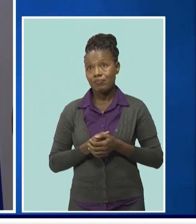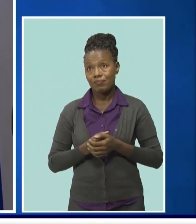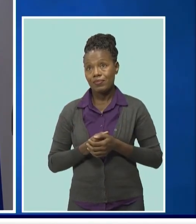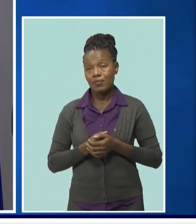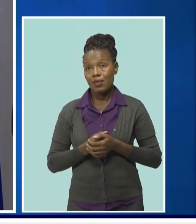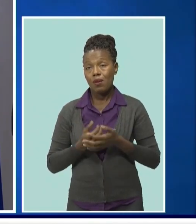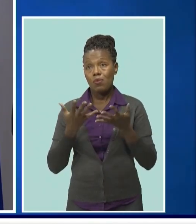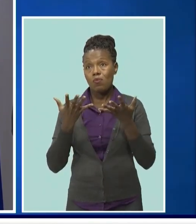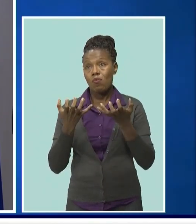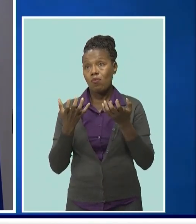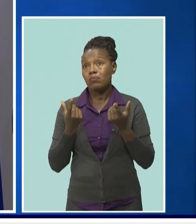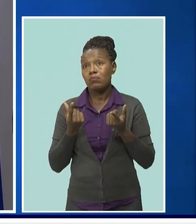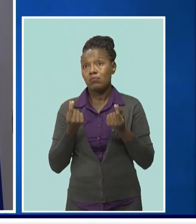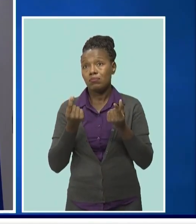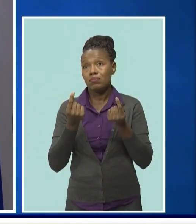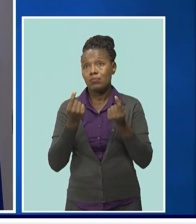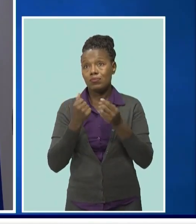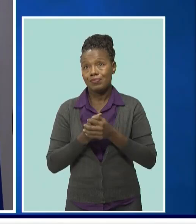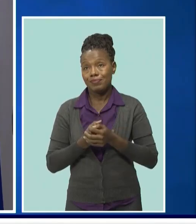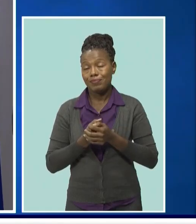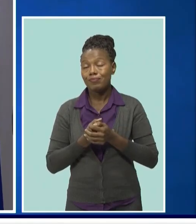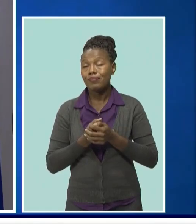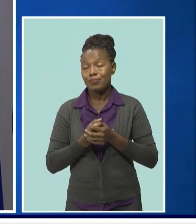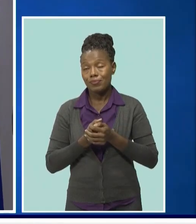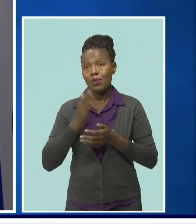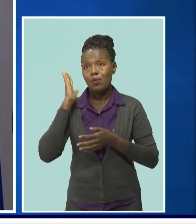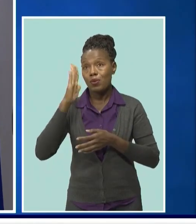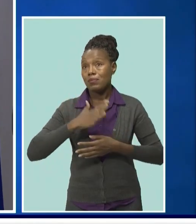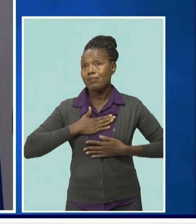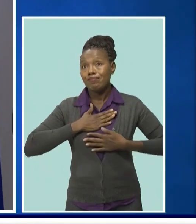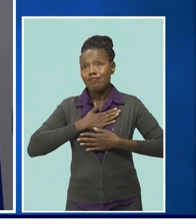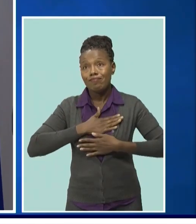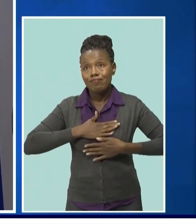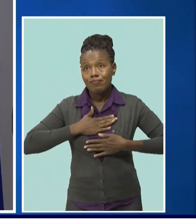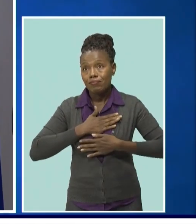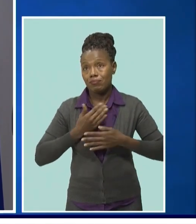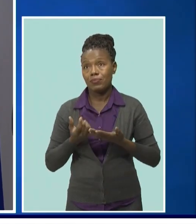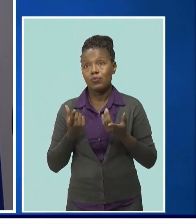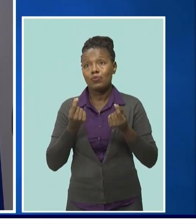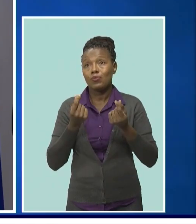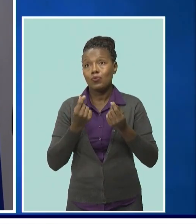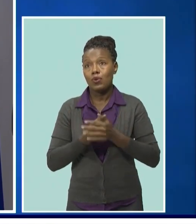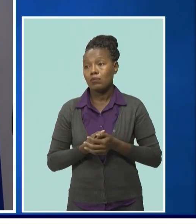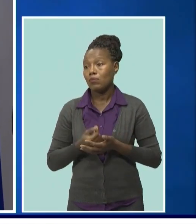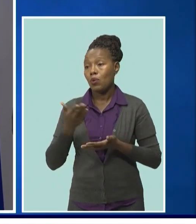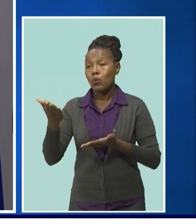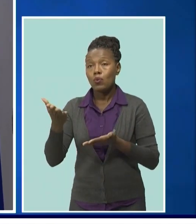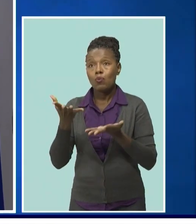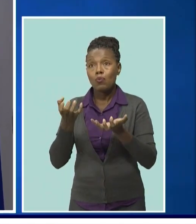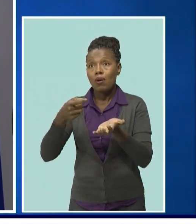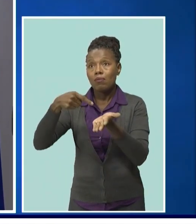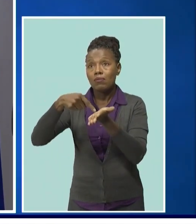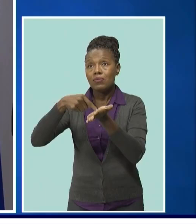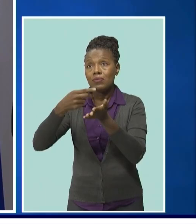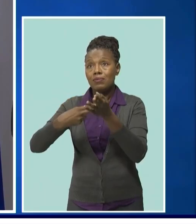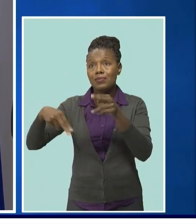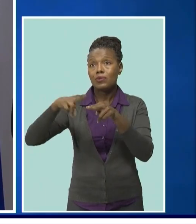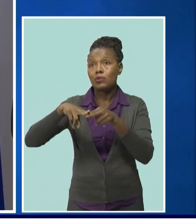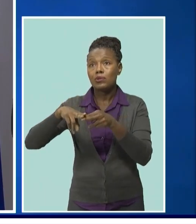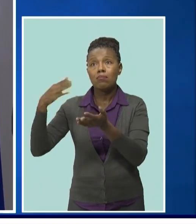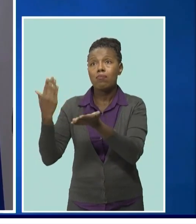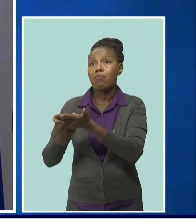this time we would be very happy to understand where the justification will come, where